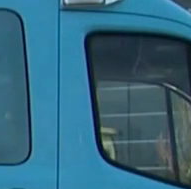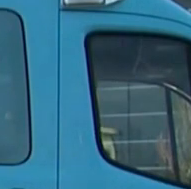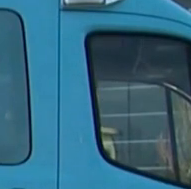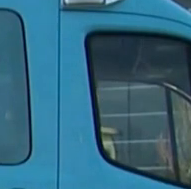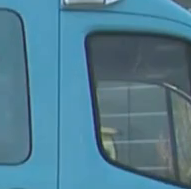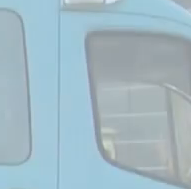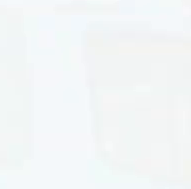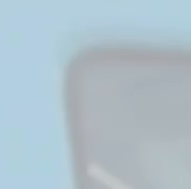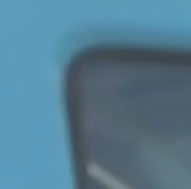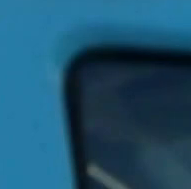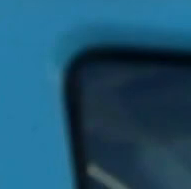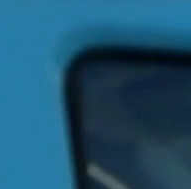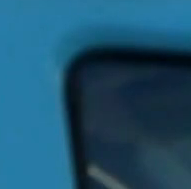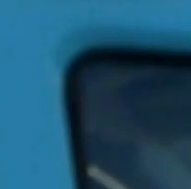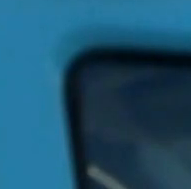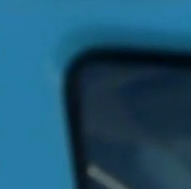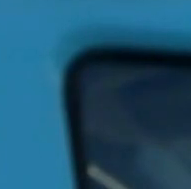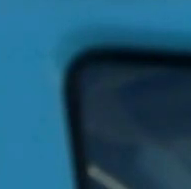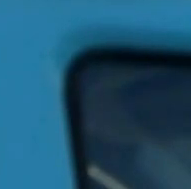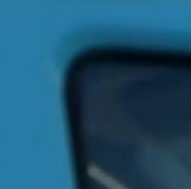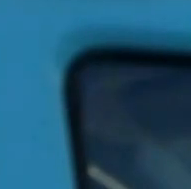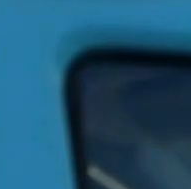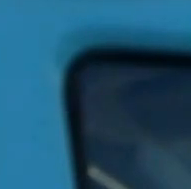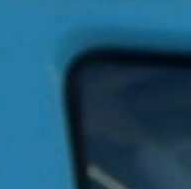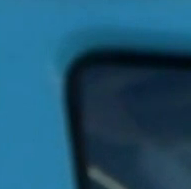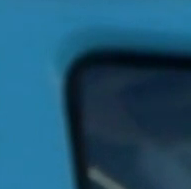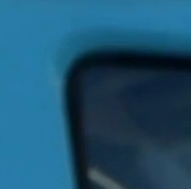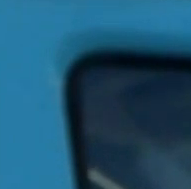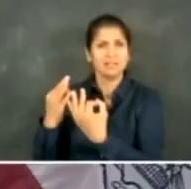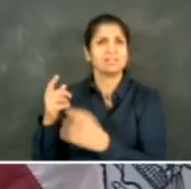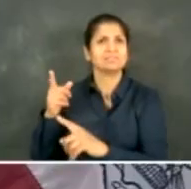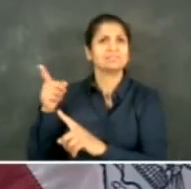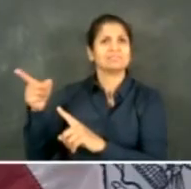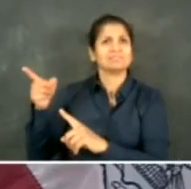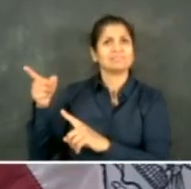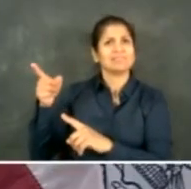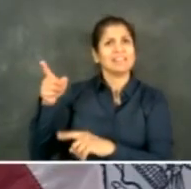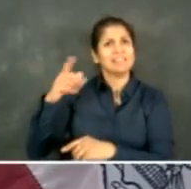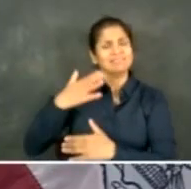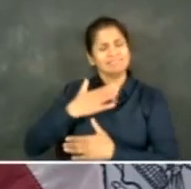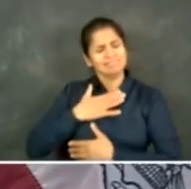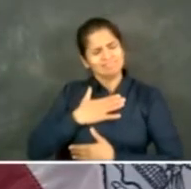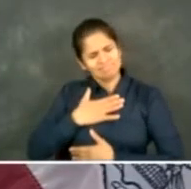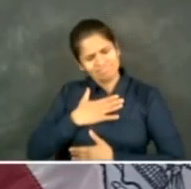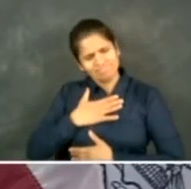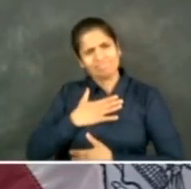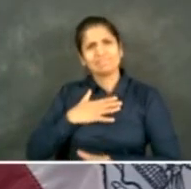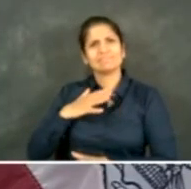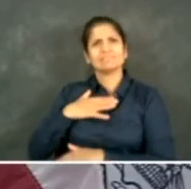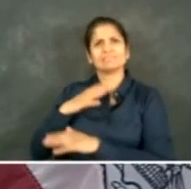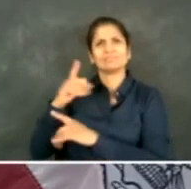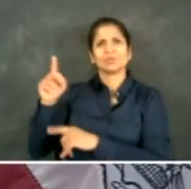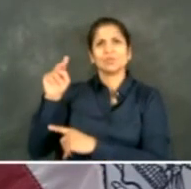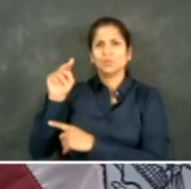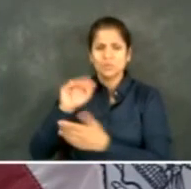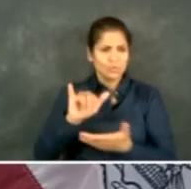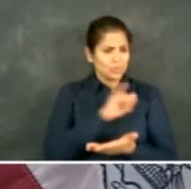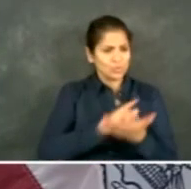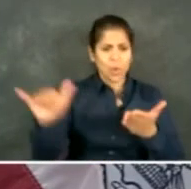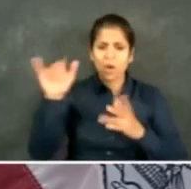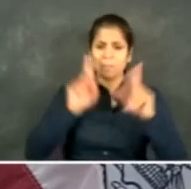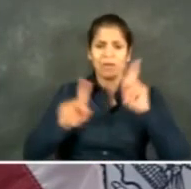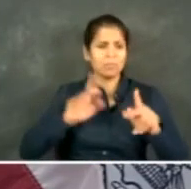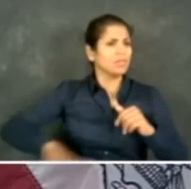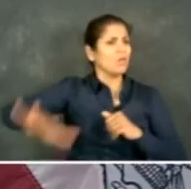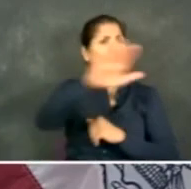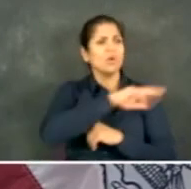others. Paul was very adamant that he was going on this deployment. We're going to find a way to create a special